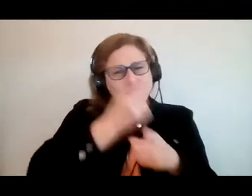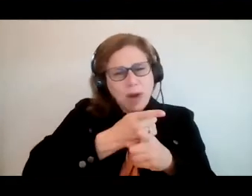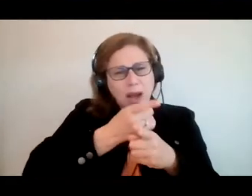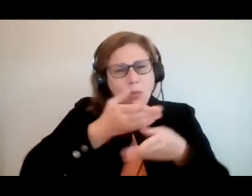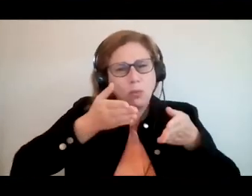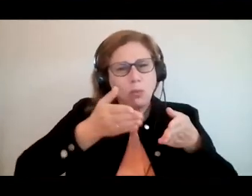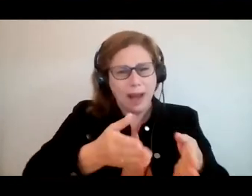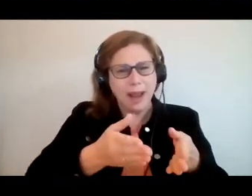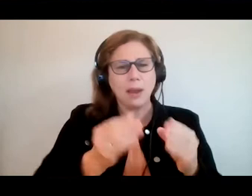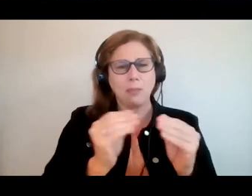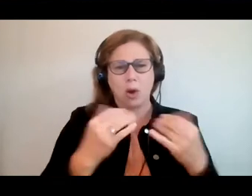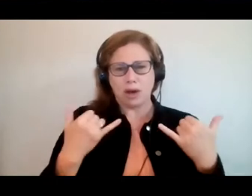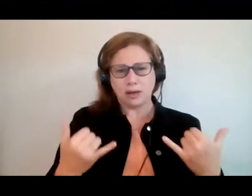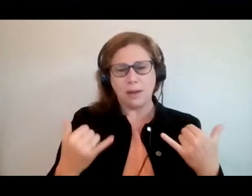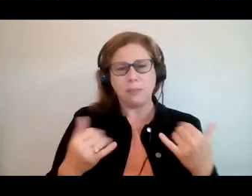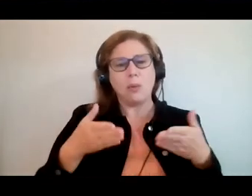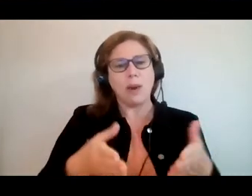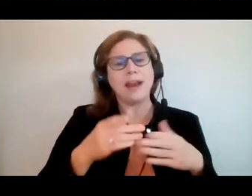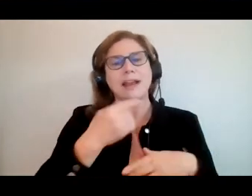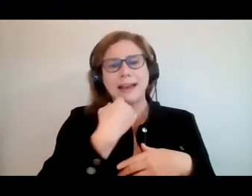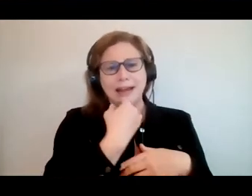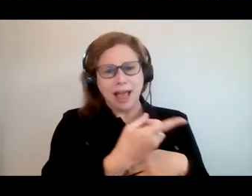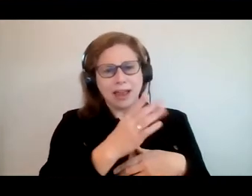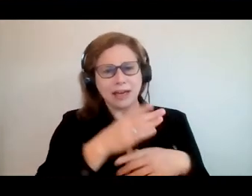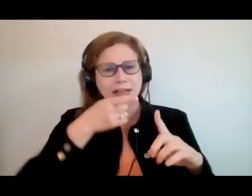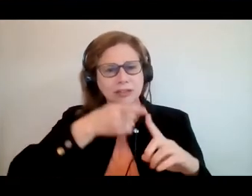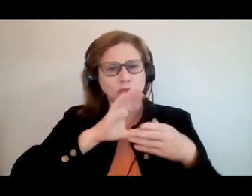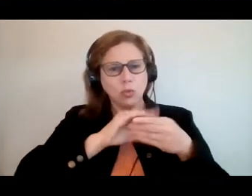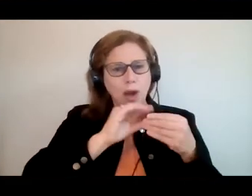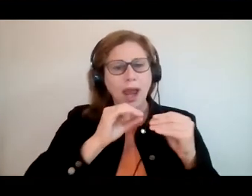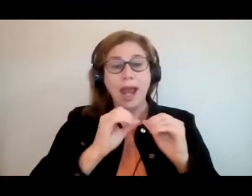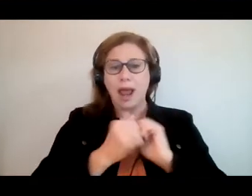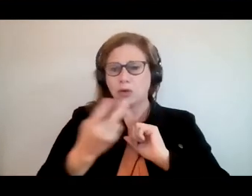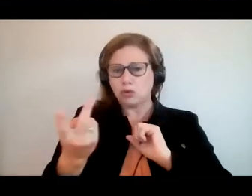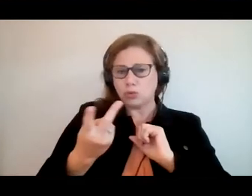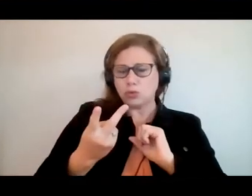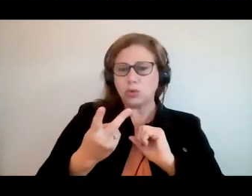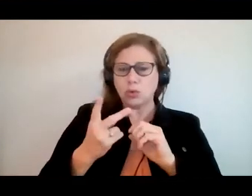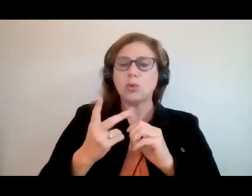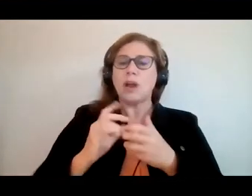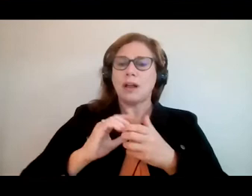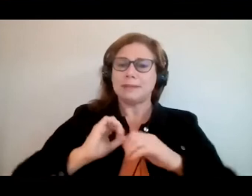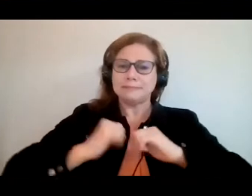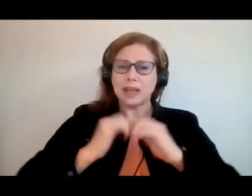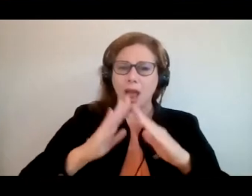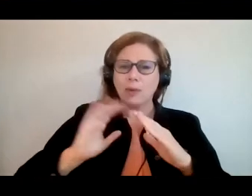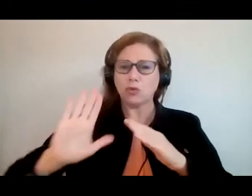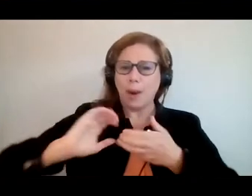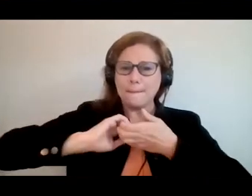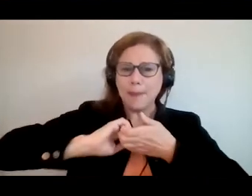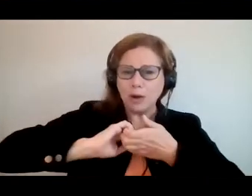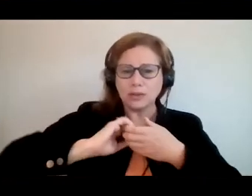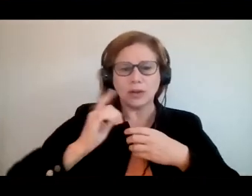way. And how did you two come together and form this creative partnership? And then also, you know, with